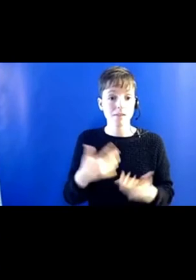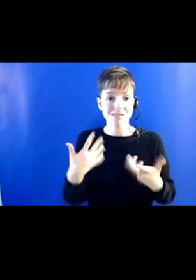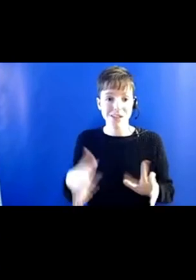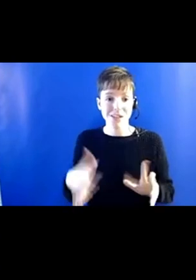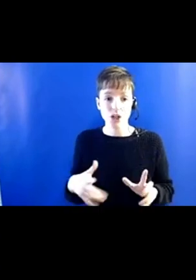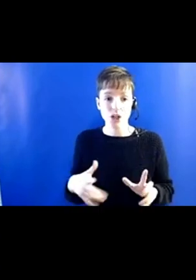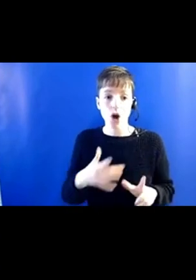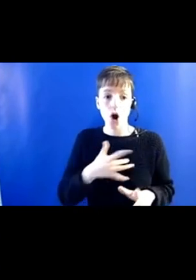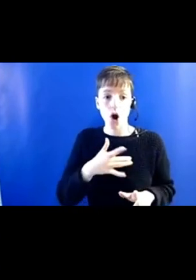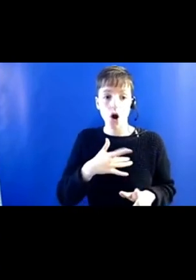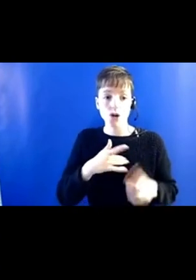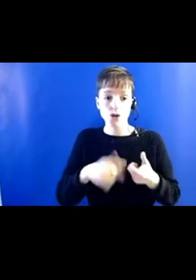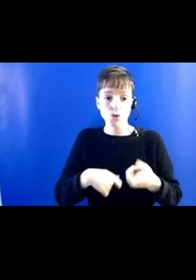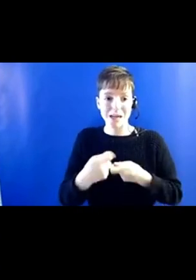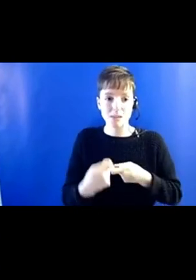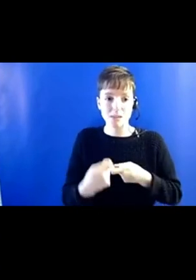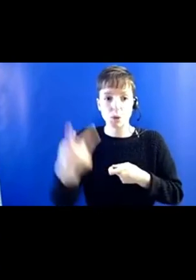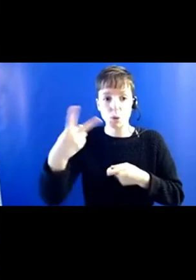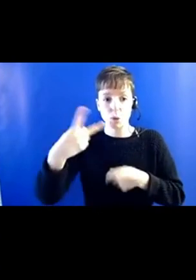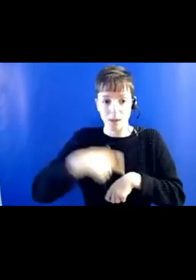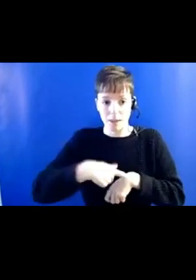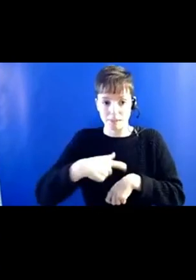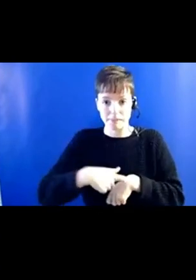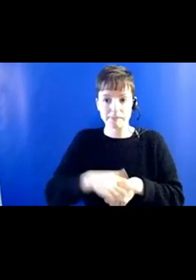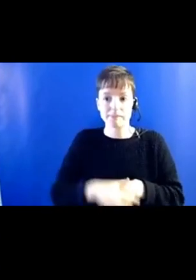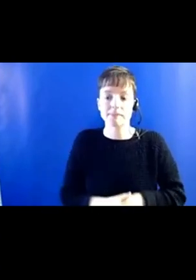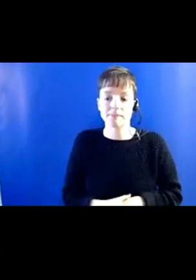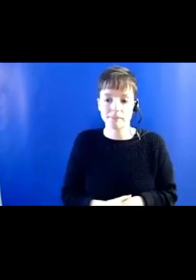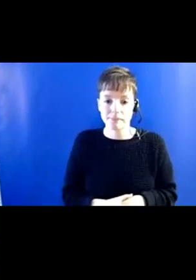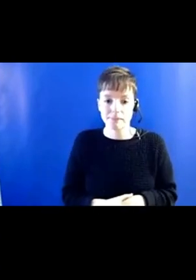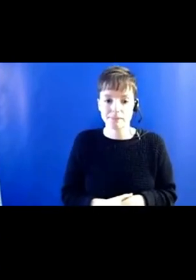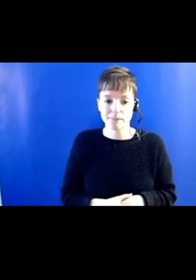I've had two heart transplants. And so I guess